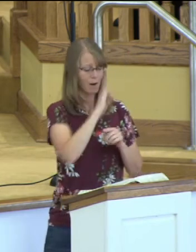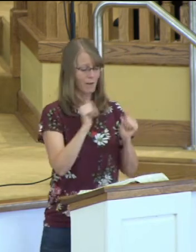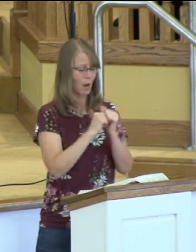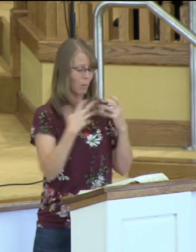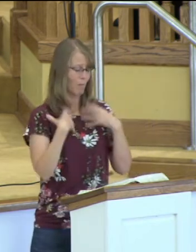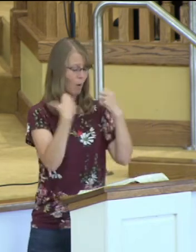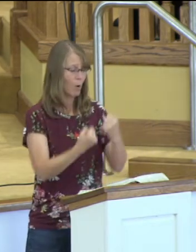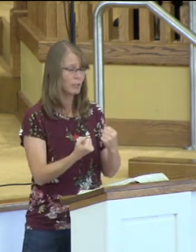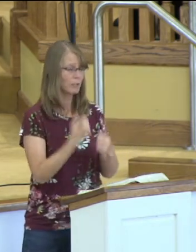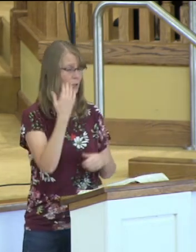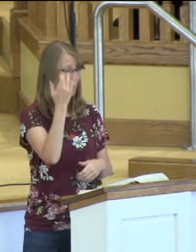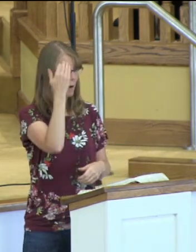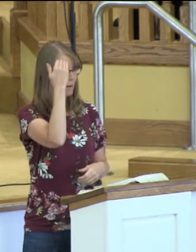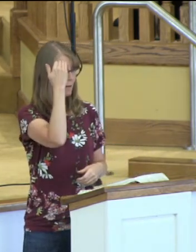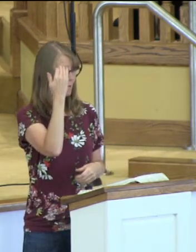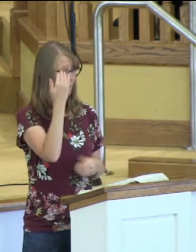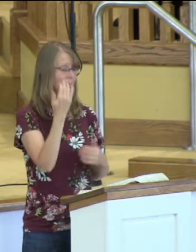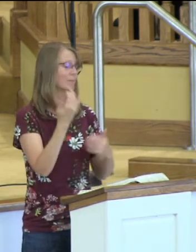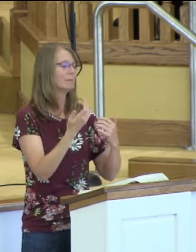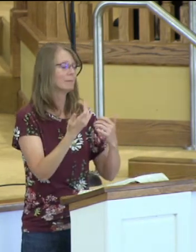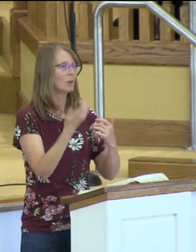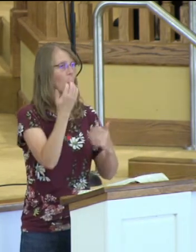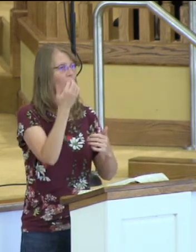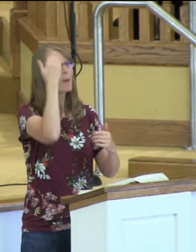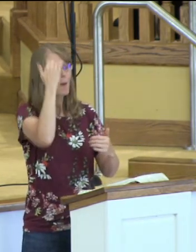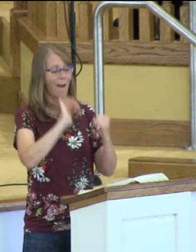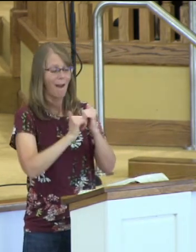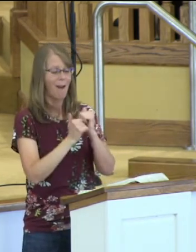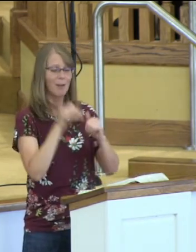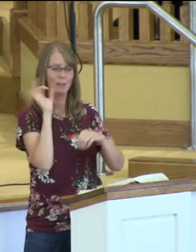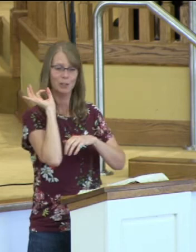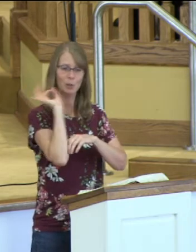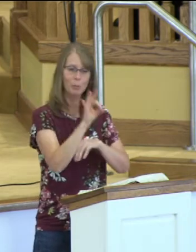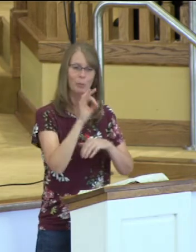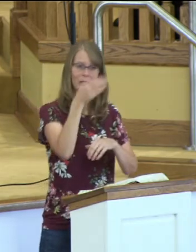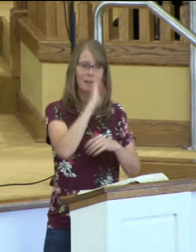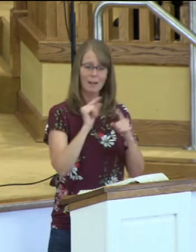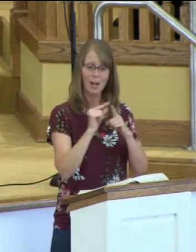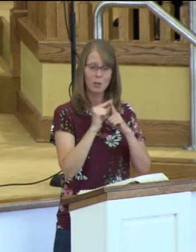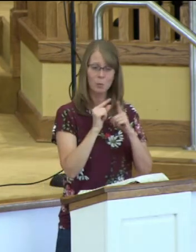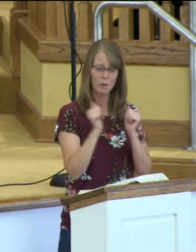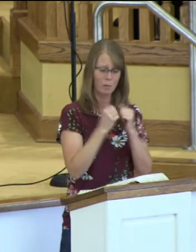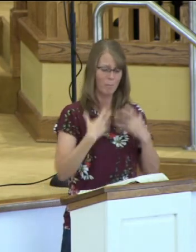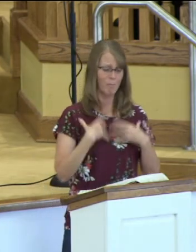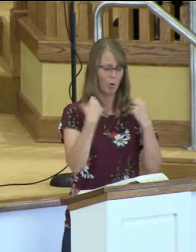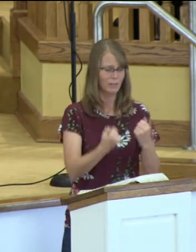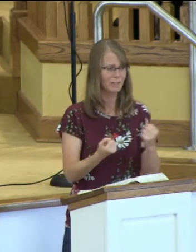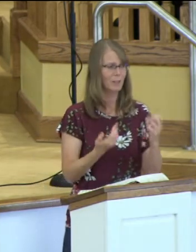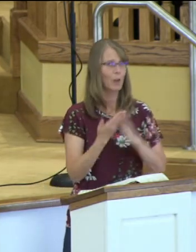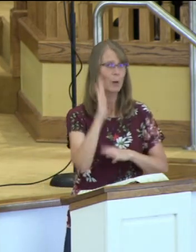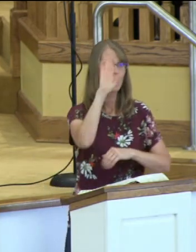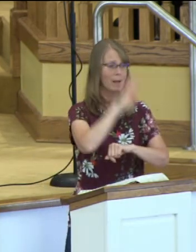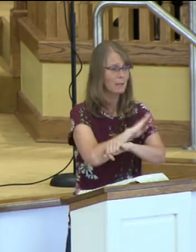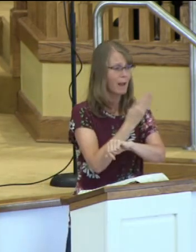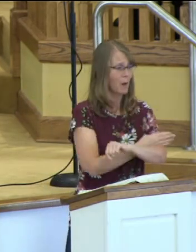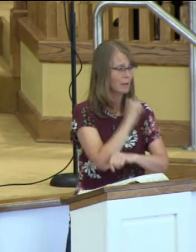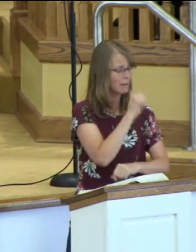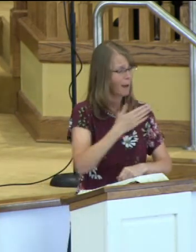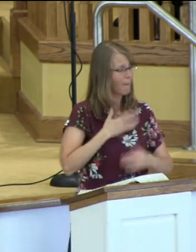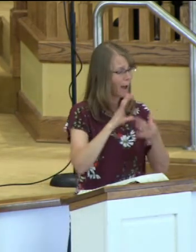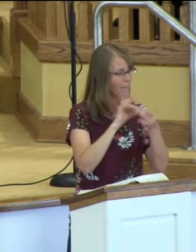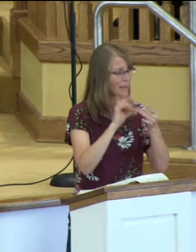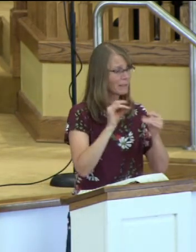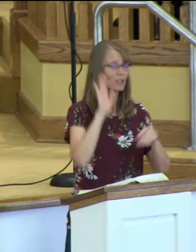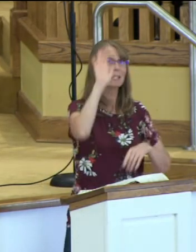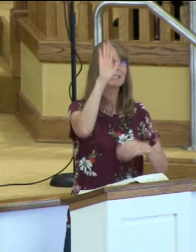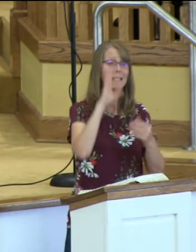correctly? Through the power of God. It is not my message. It is God's message. And so it's God's message. I'm